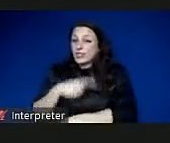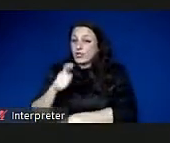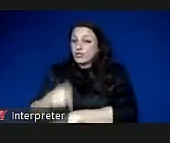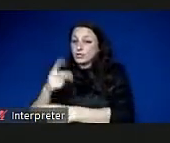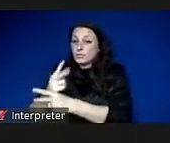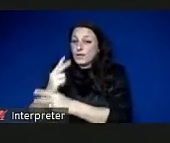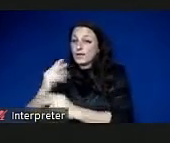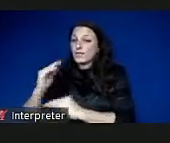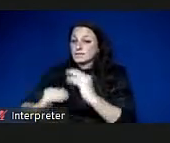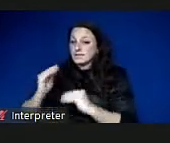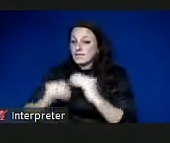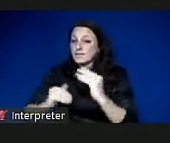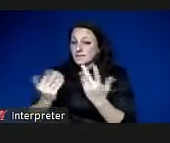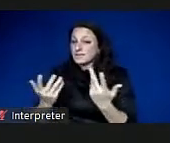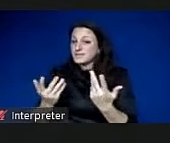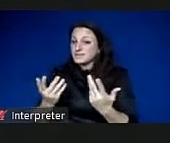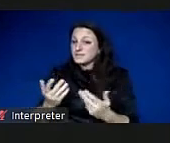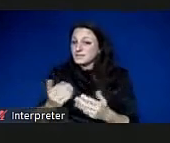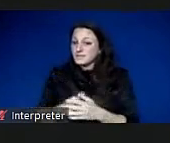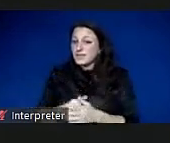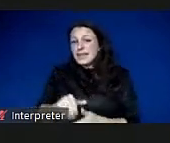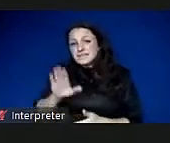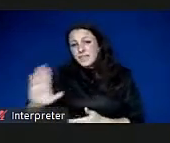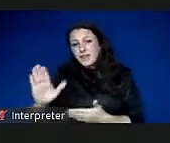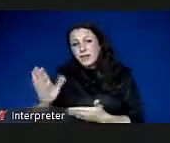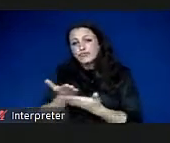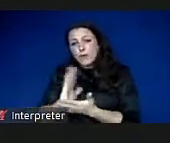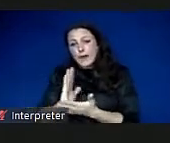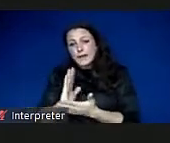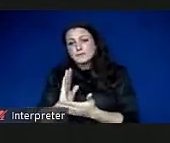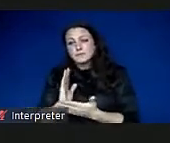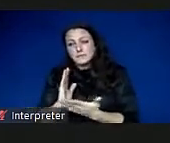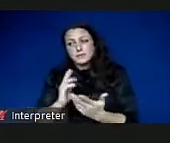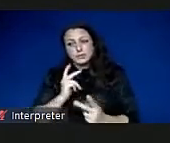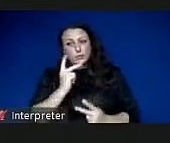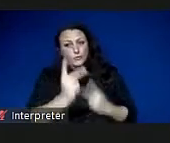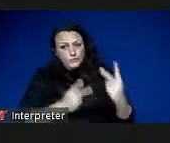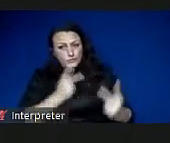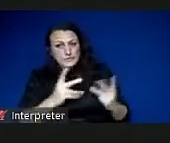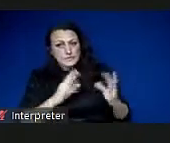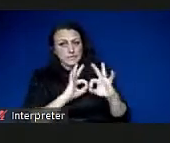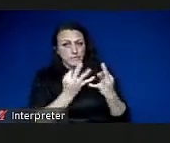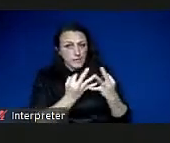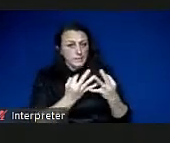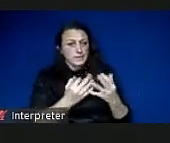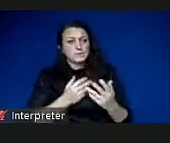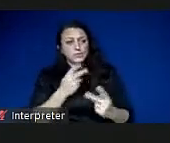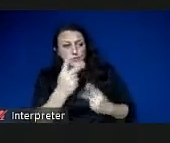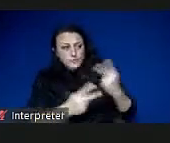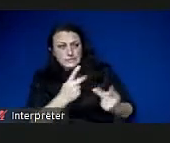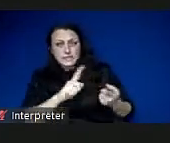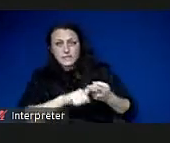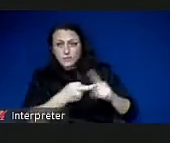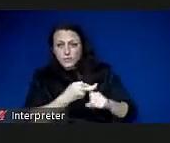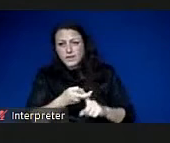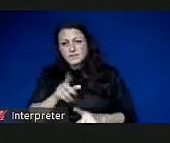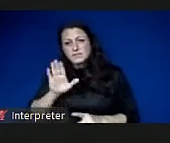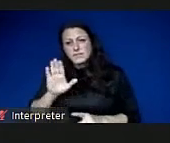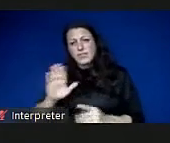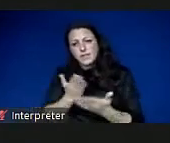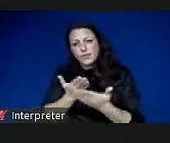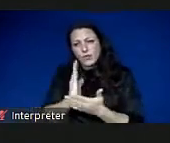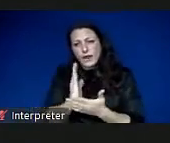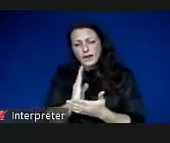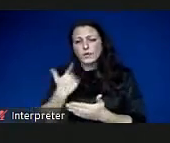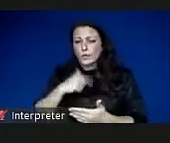It is a right for our residents of these facilities to have visitation. We know that it is critical